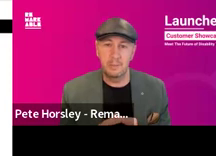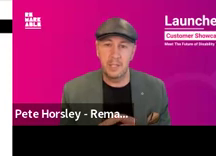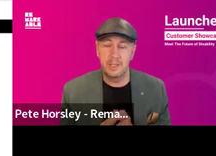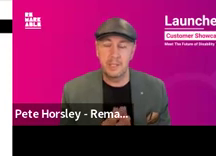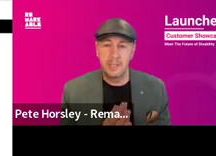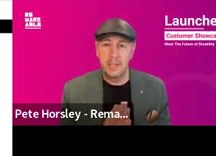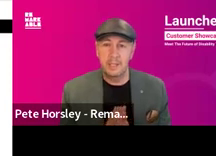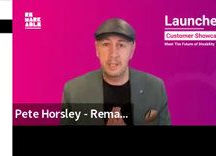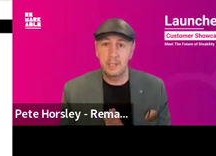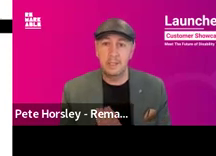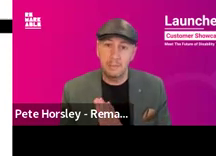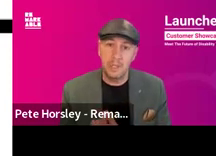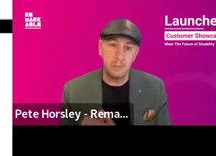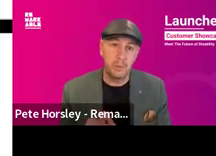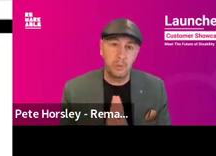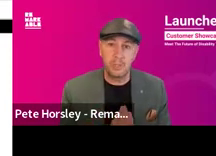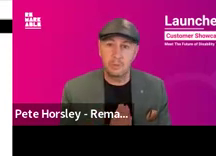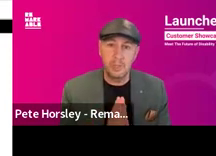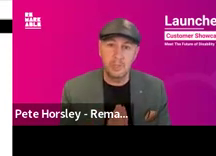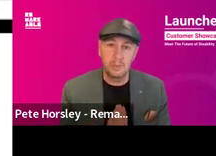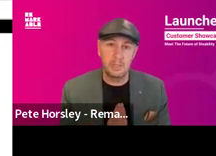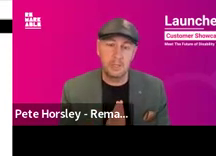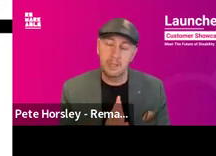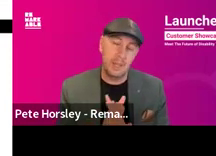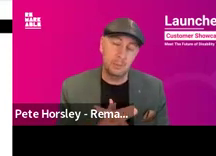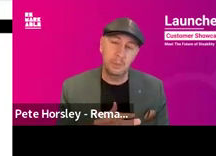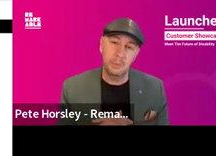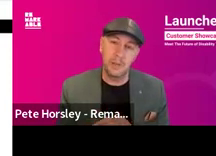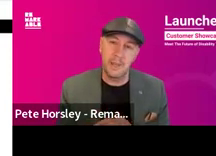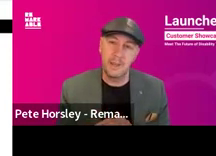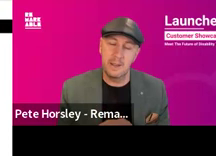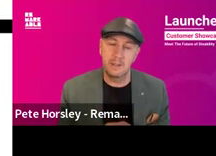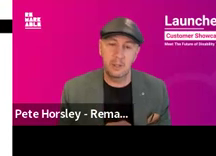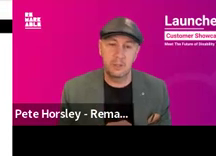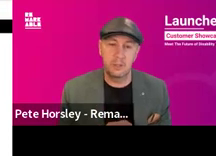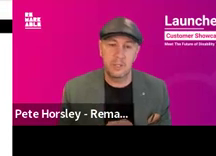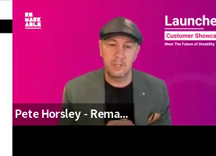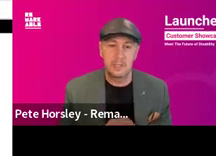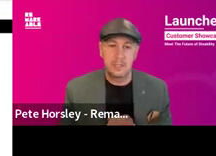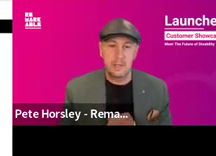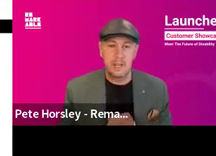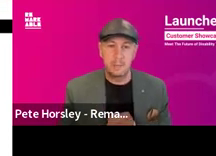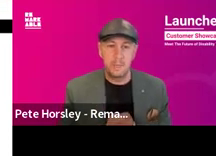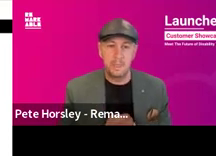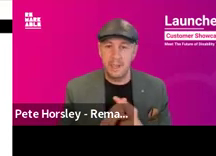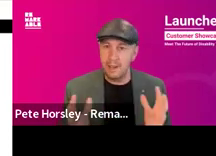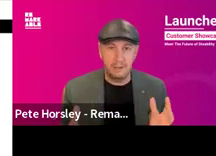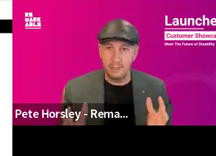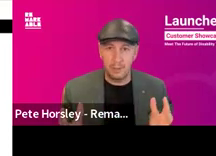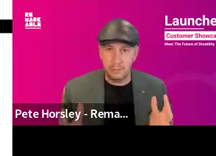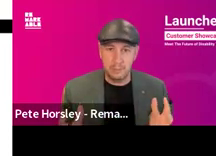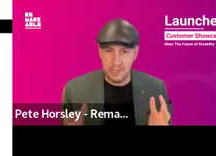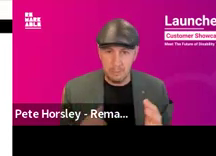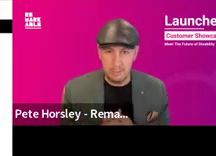founders have made, and they've been supported really, really capably by our coaches. They